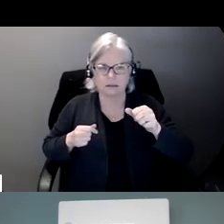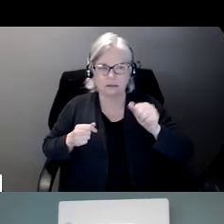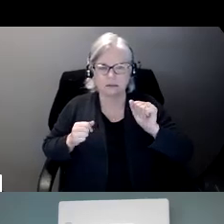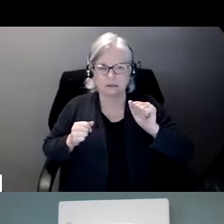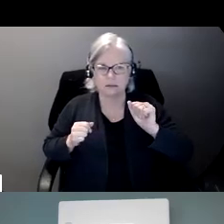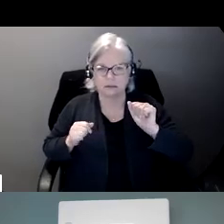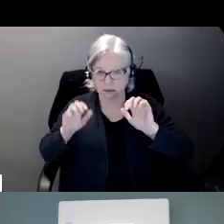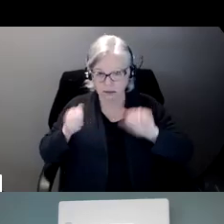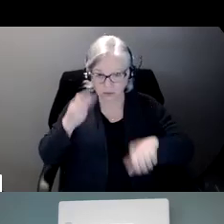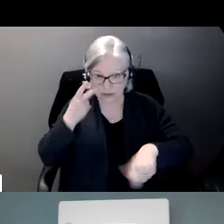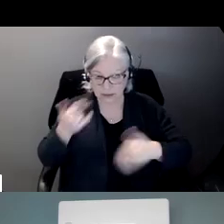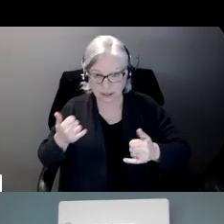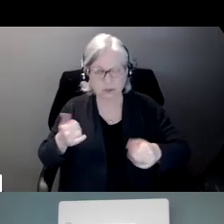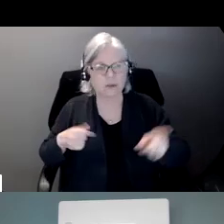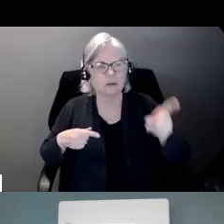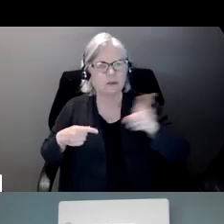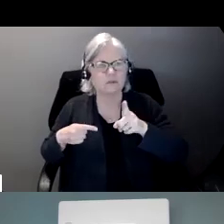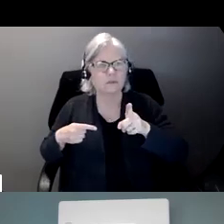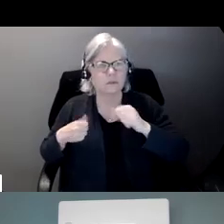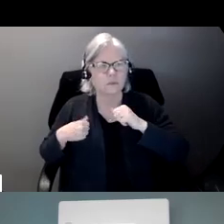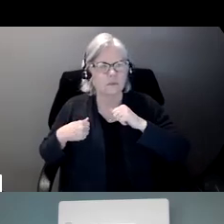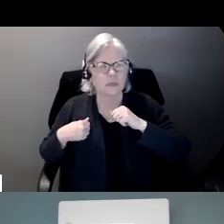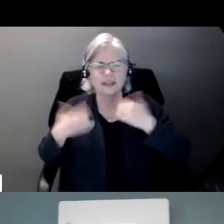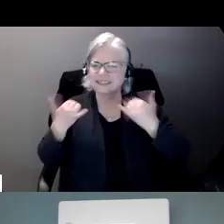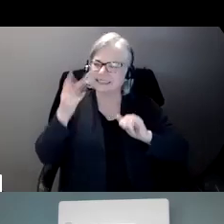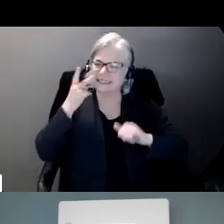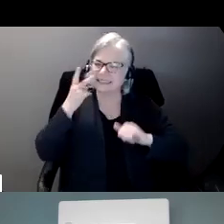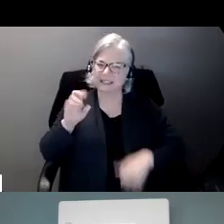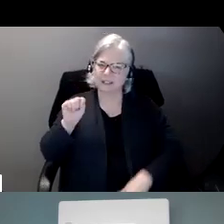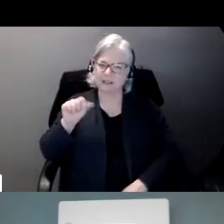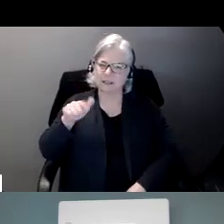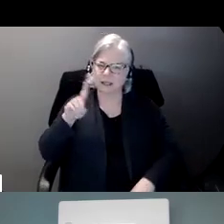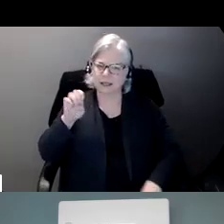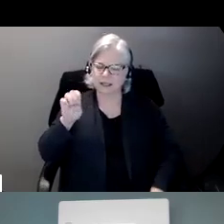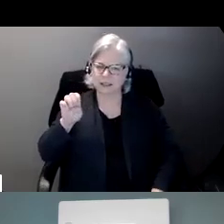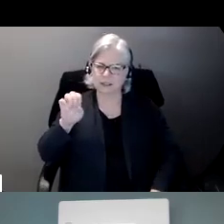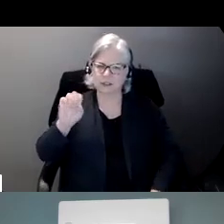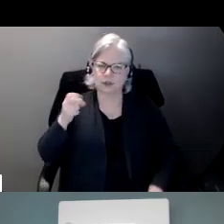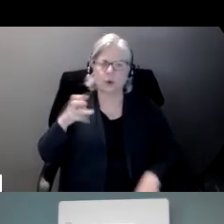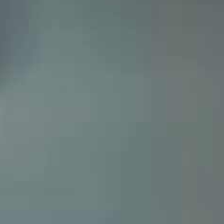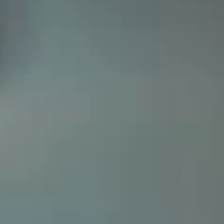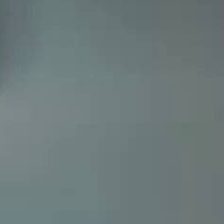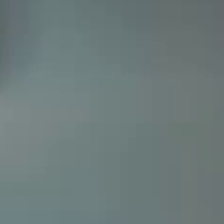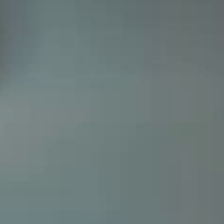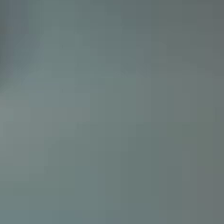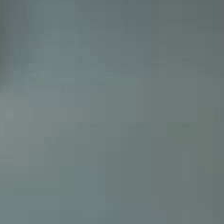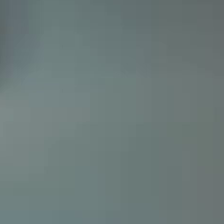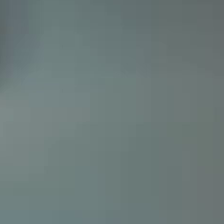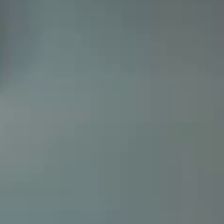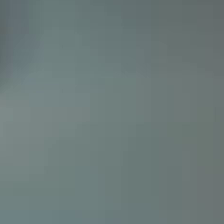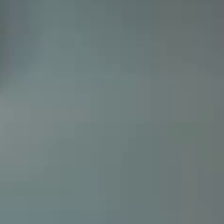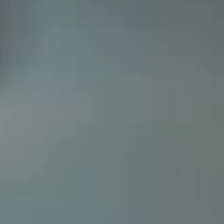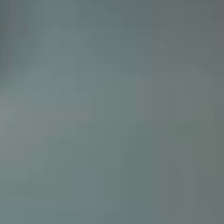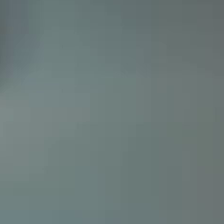Can you see it now? I still see the slideshow. Do you have two screens? Oh, hang on. Yeah,